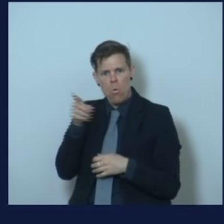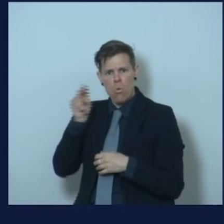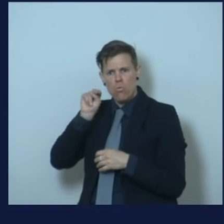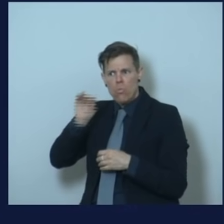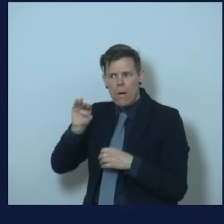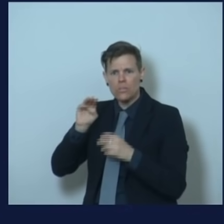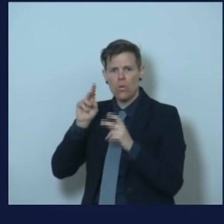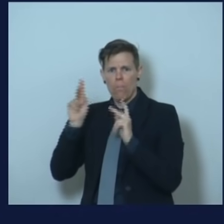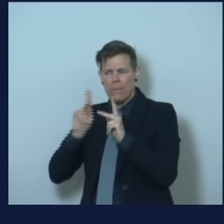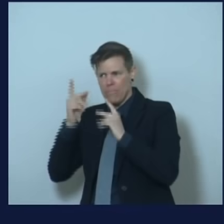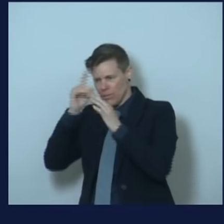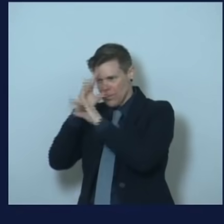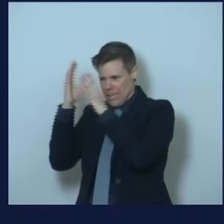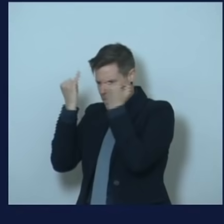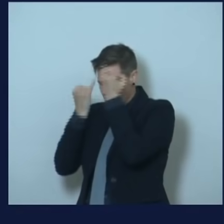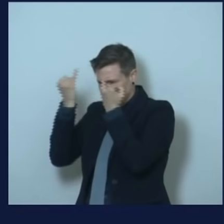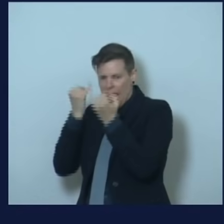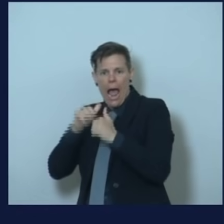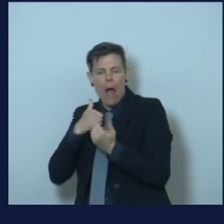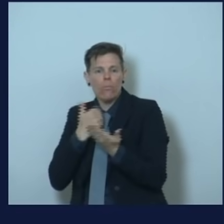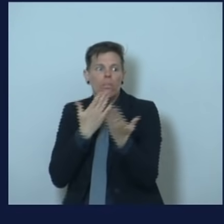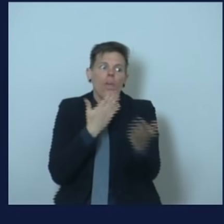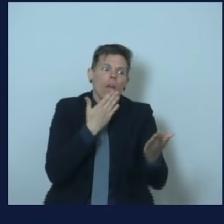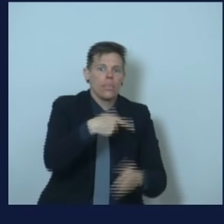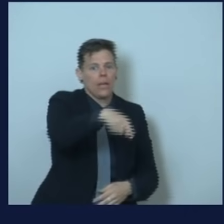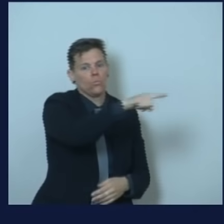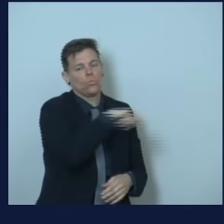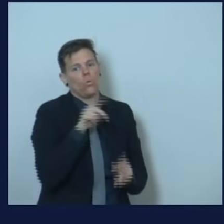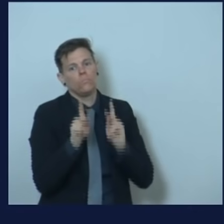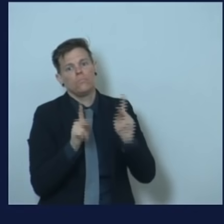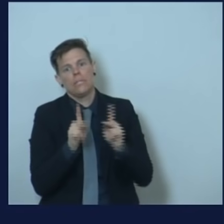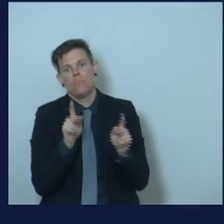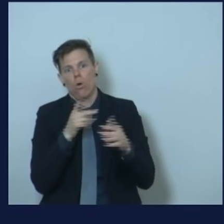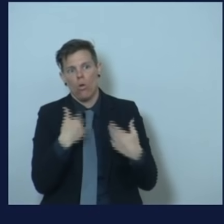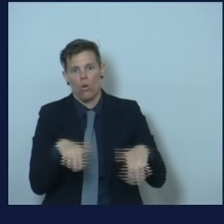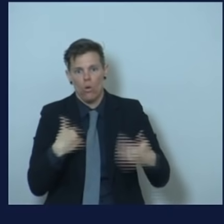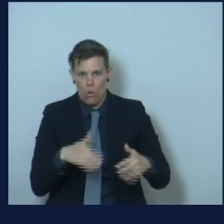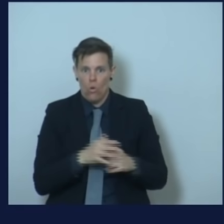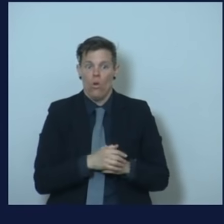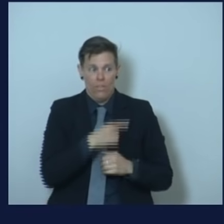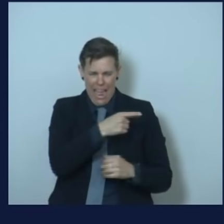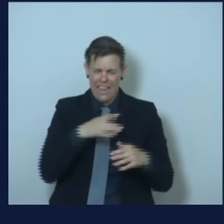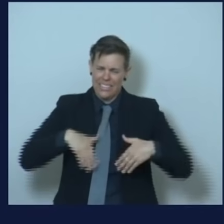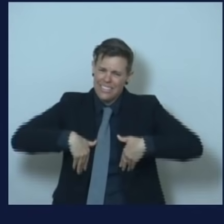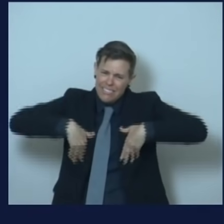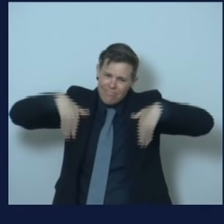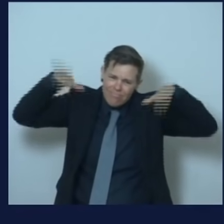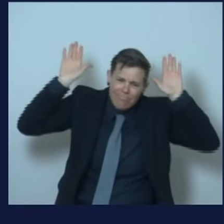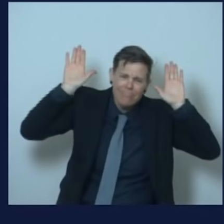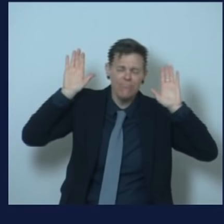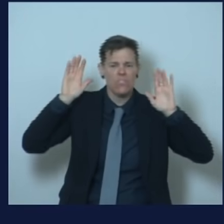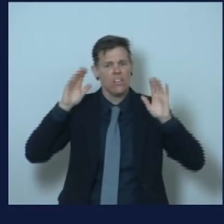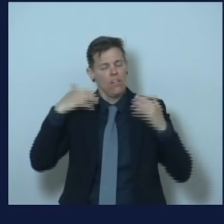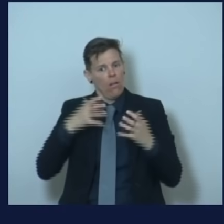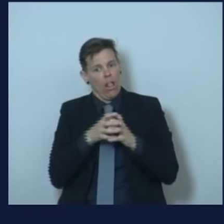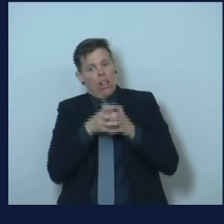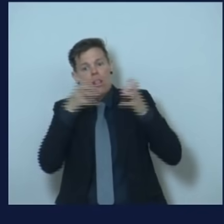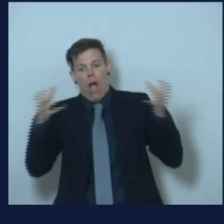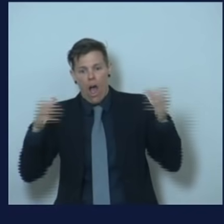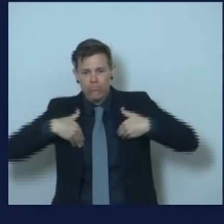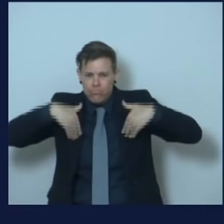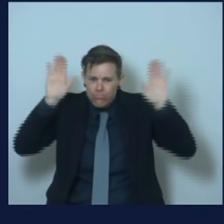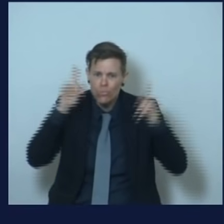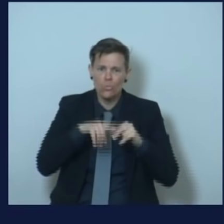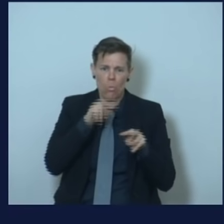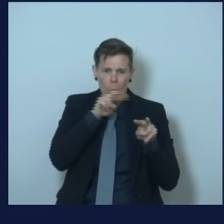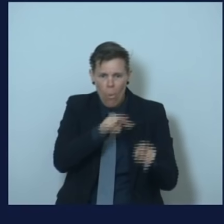incredible workers and the sacrifices their entire families are making to make sure that critical